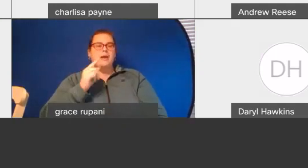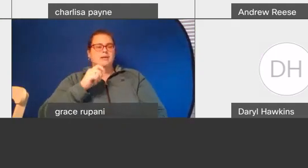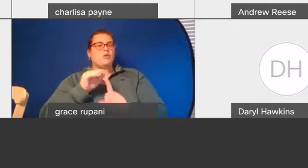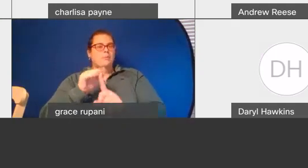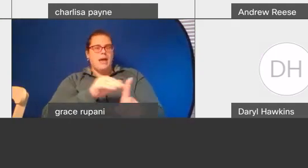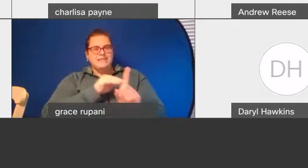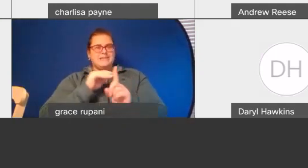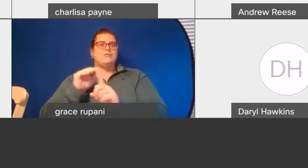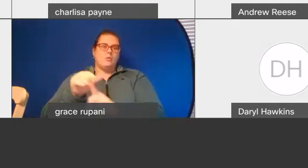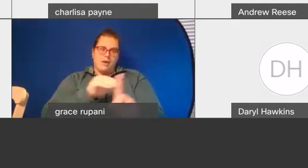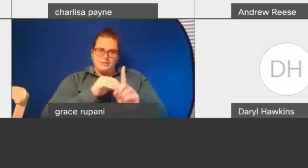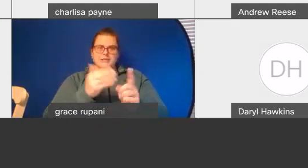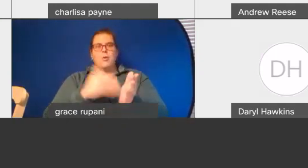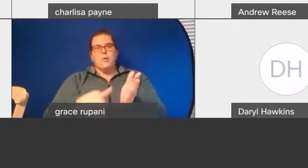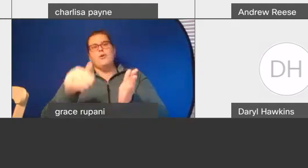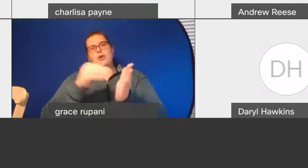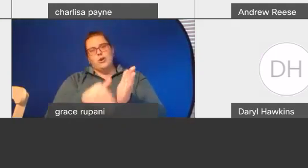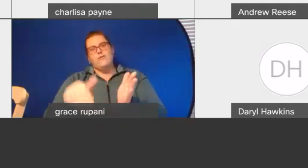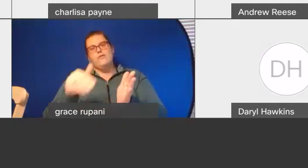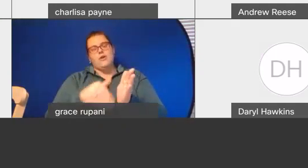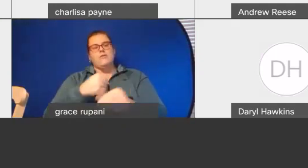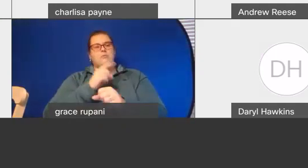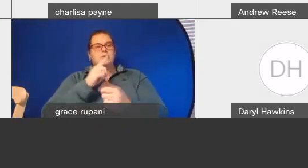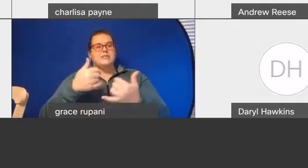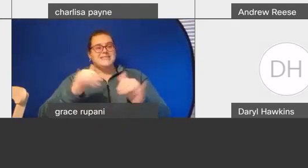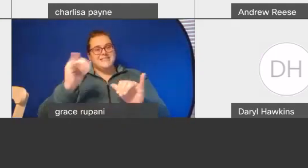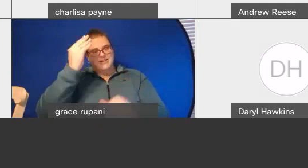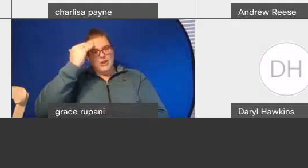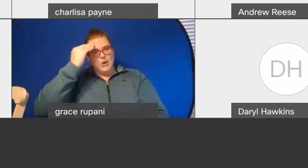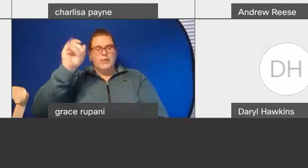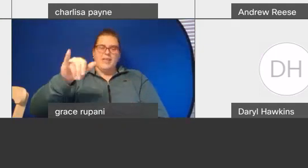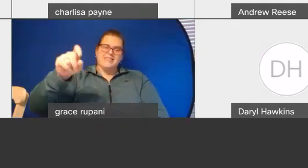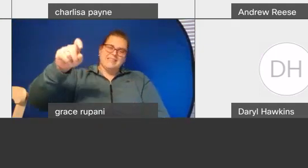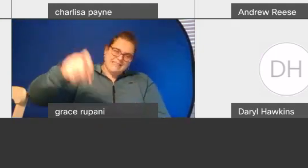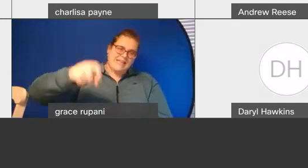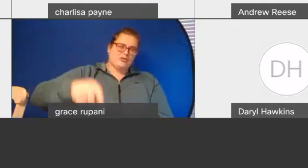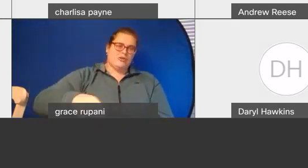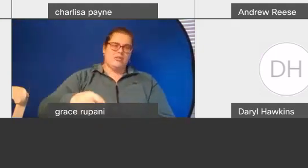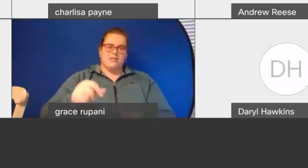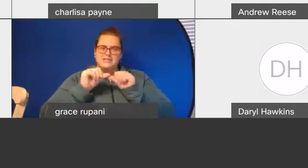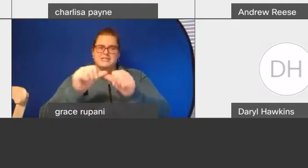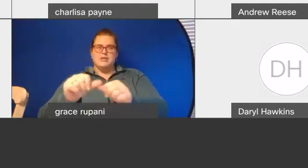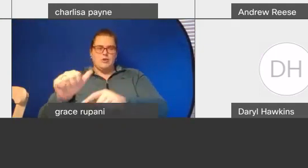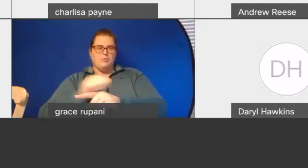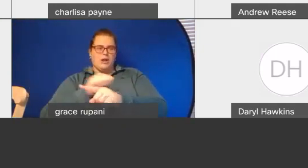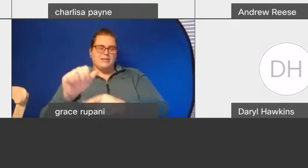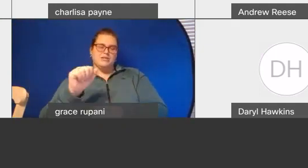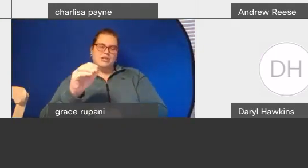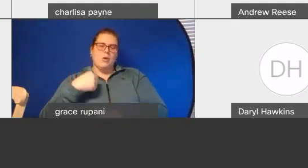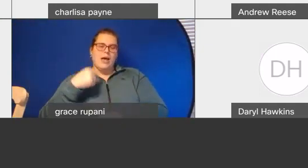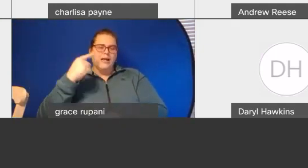reminded that it's still essential to do. And so, you know, I think there are ways to build it